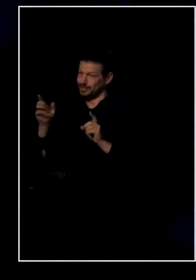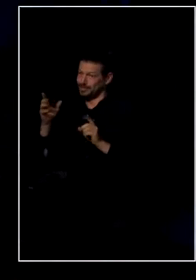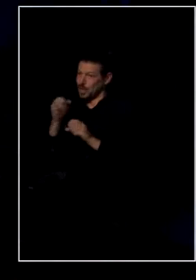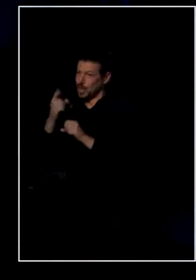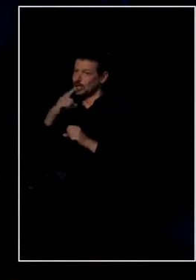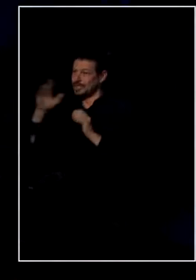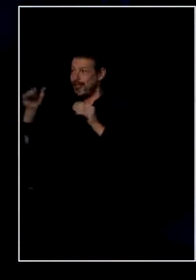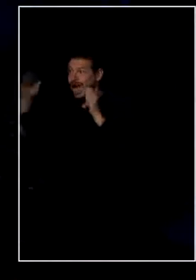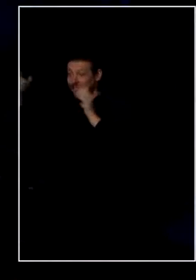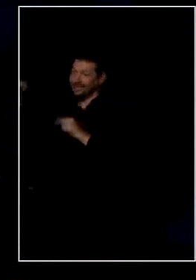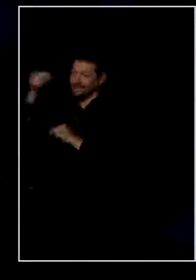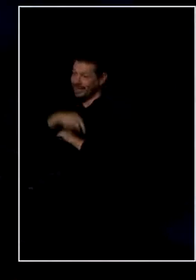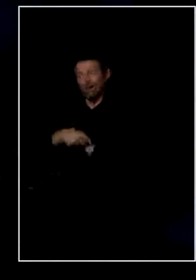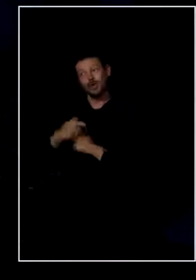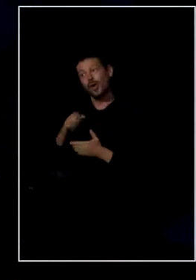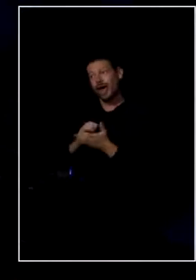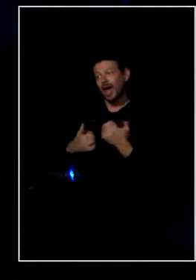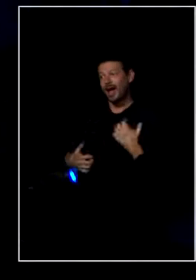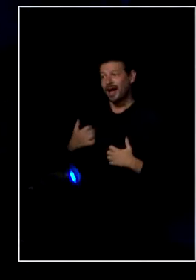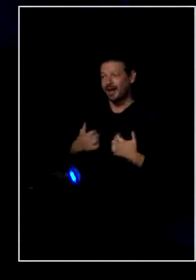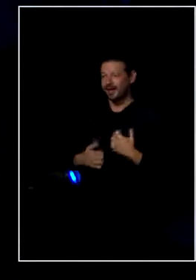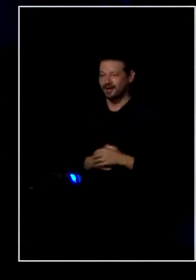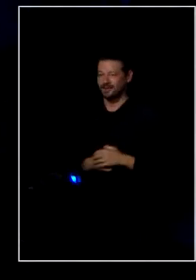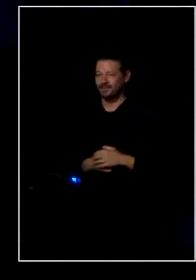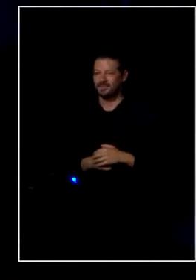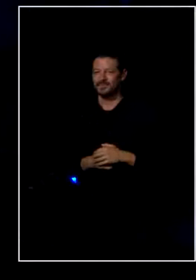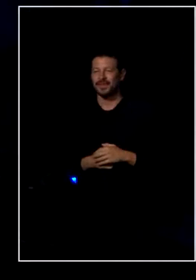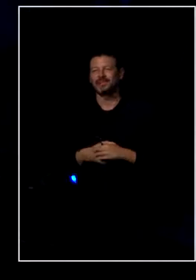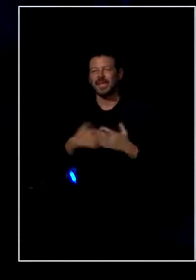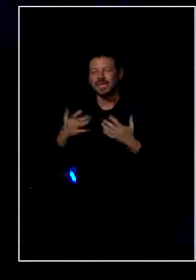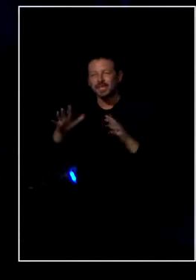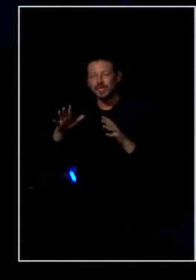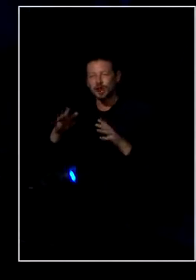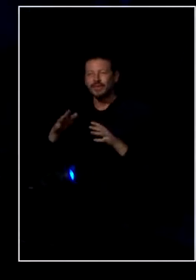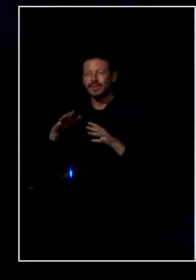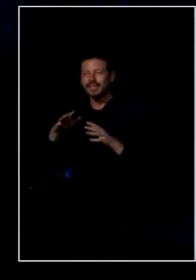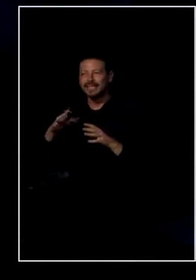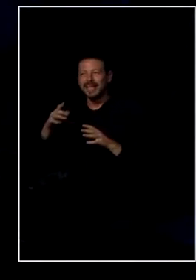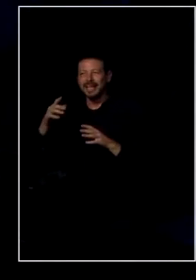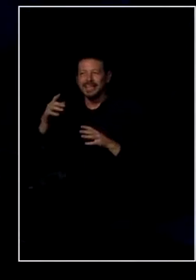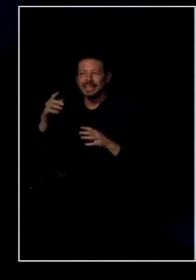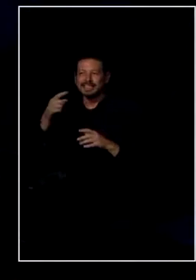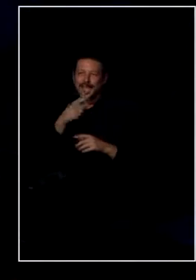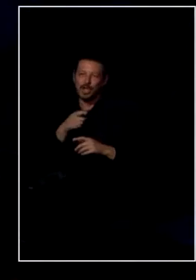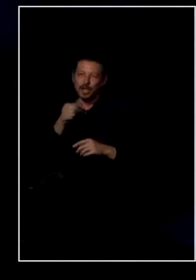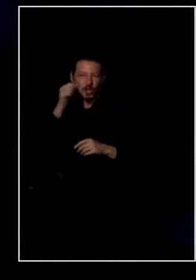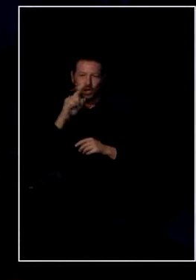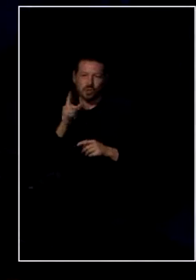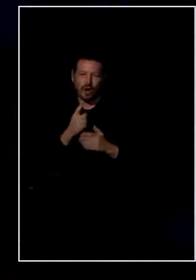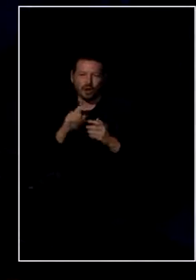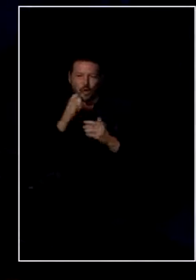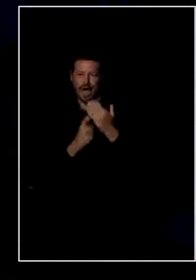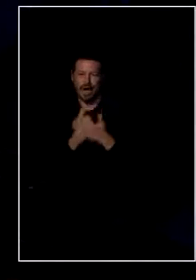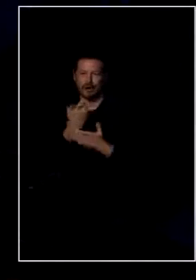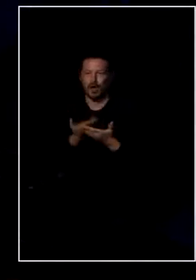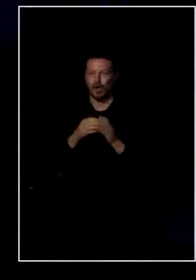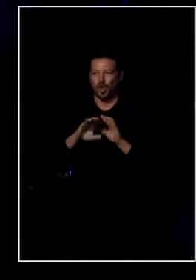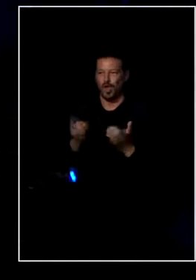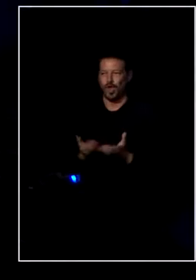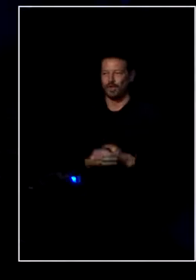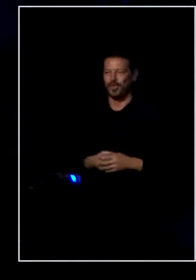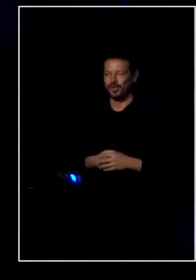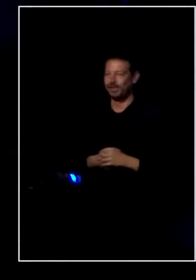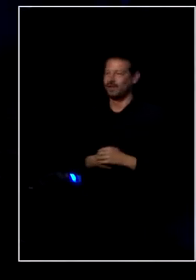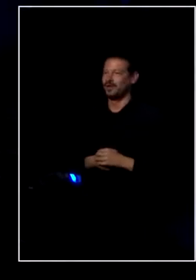getting into. Obviously, they didn't say you knew what you were getting into, but that was the frickin' crux of it. And I